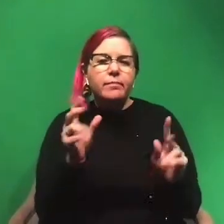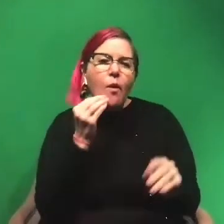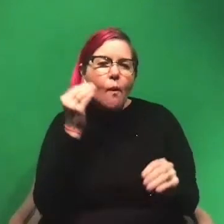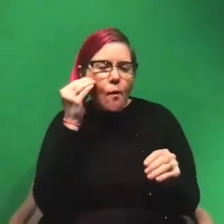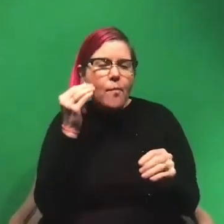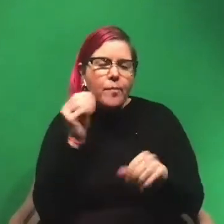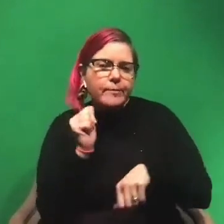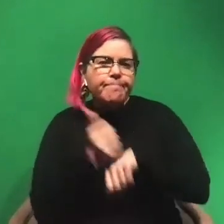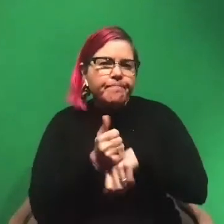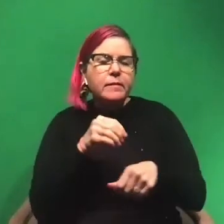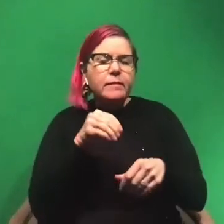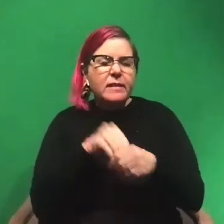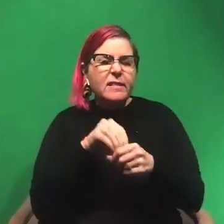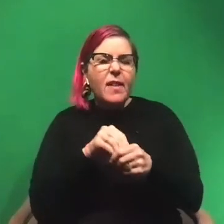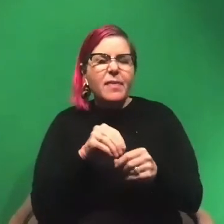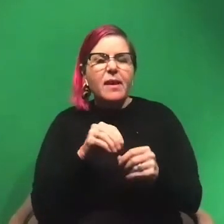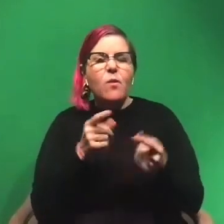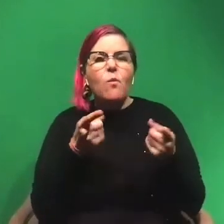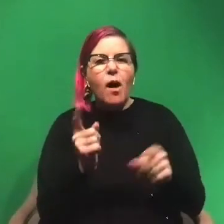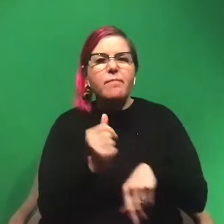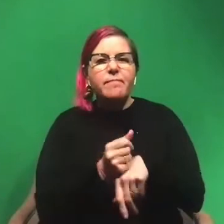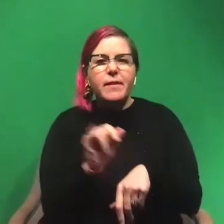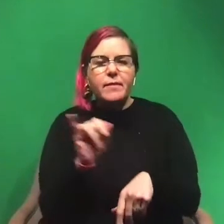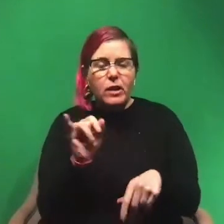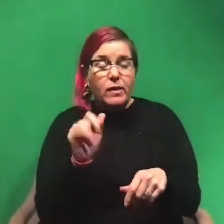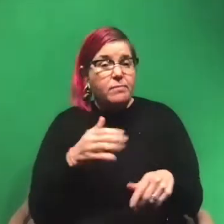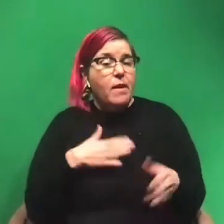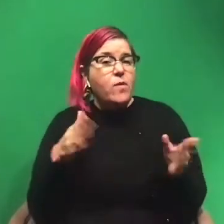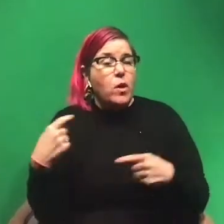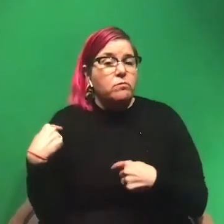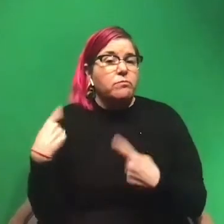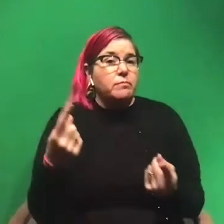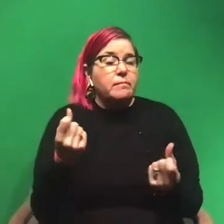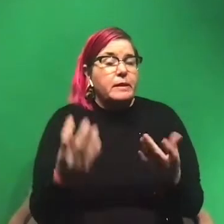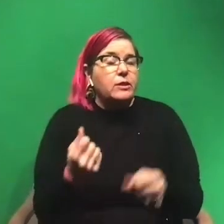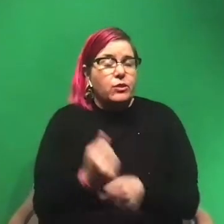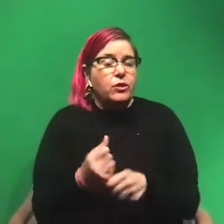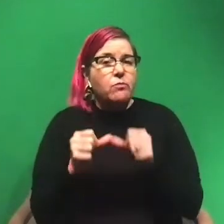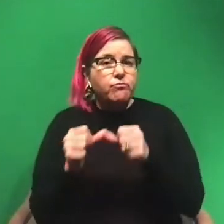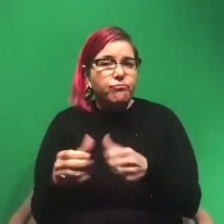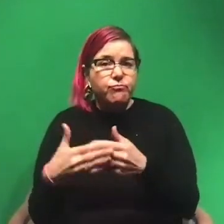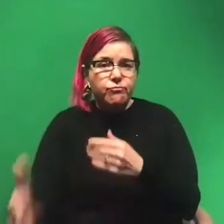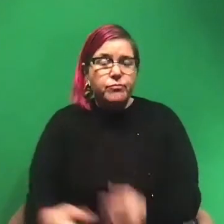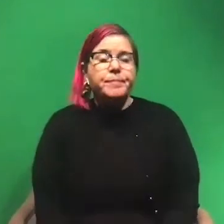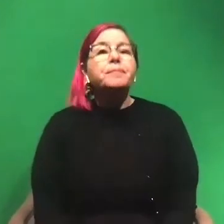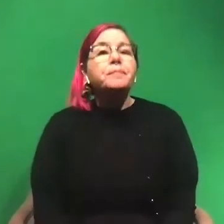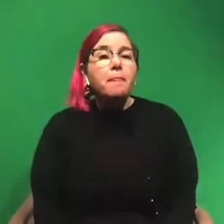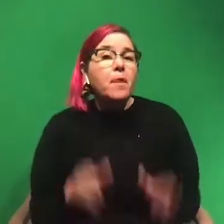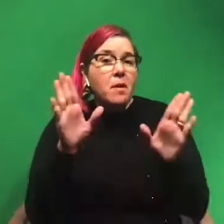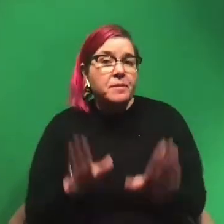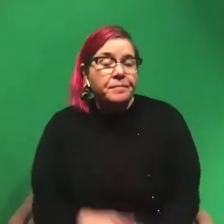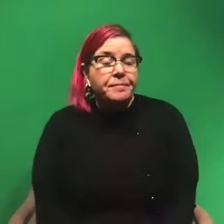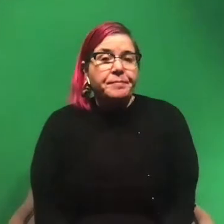establishes the infection. So that has been my focus for all these years, and it continues to be. Awesome.